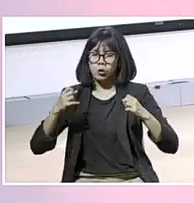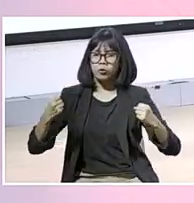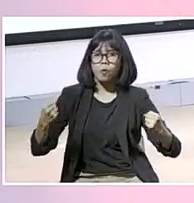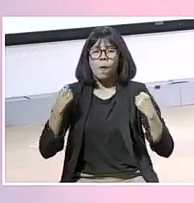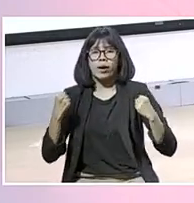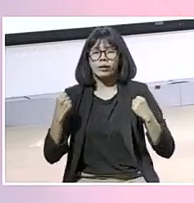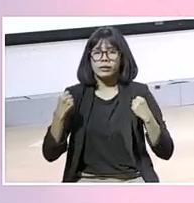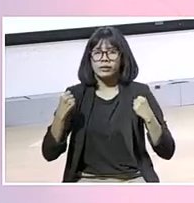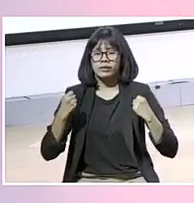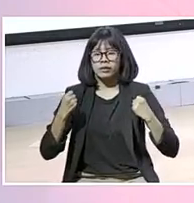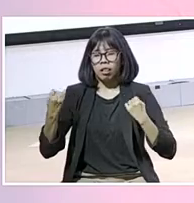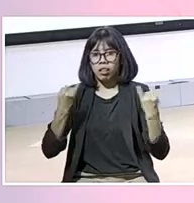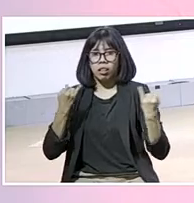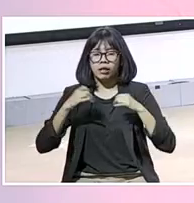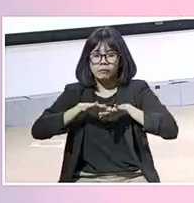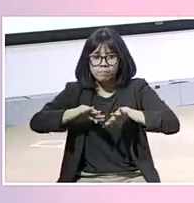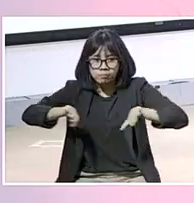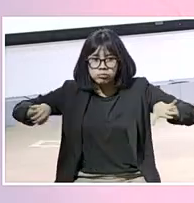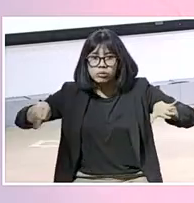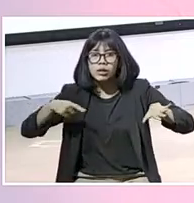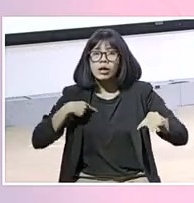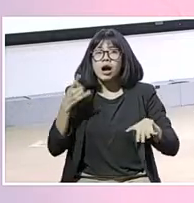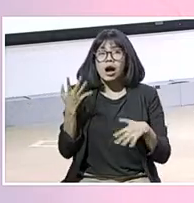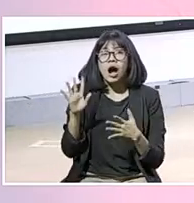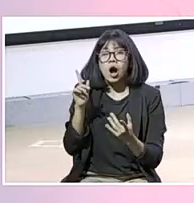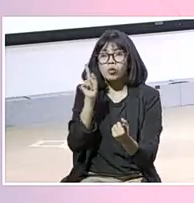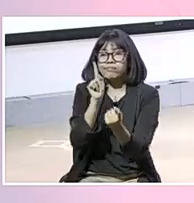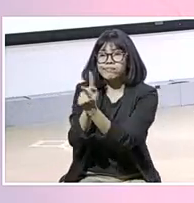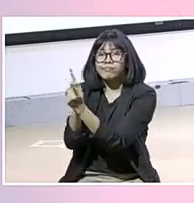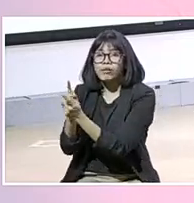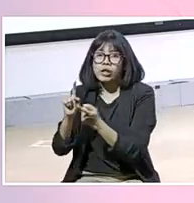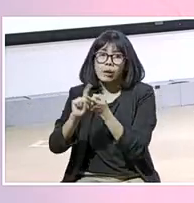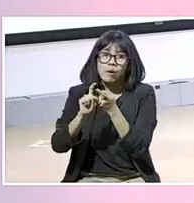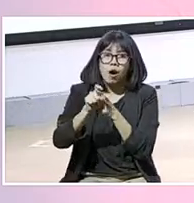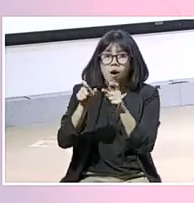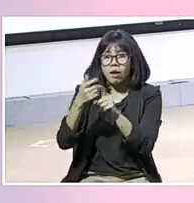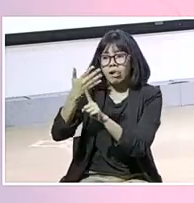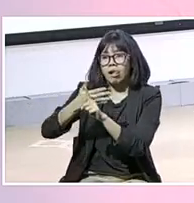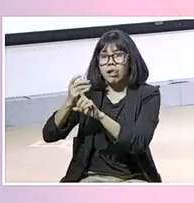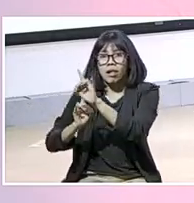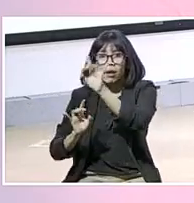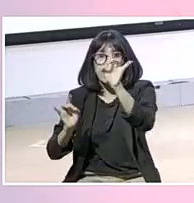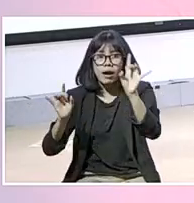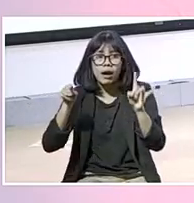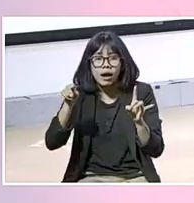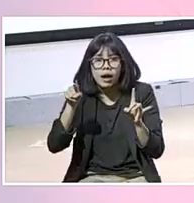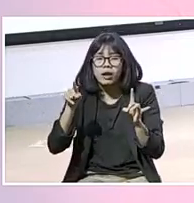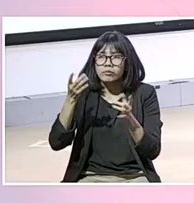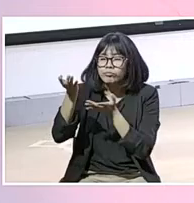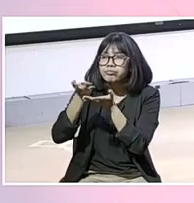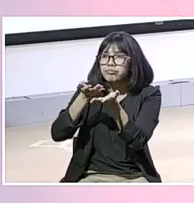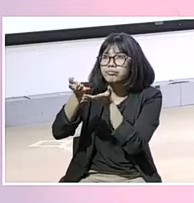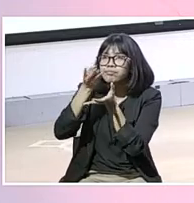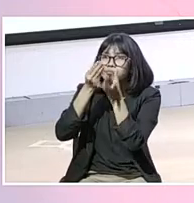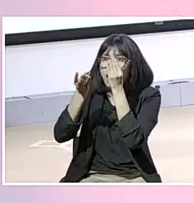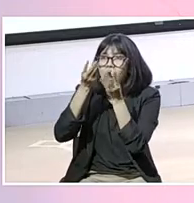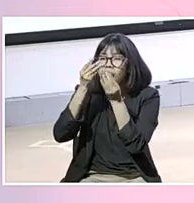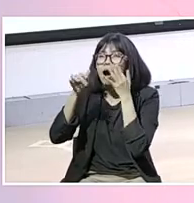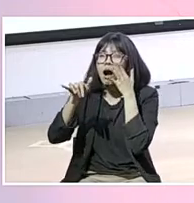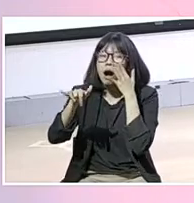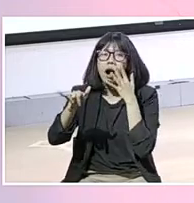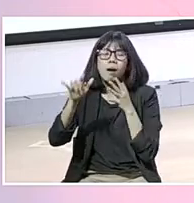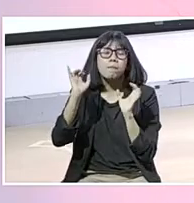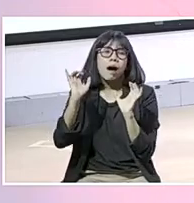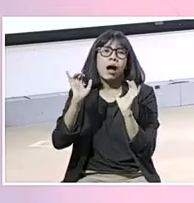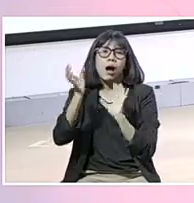able to compete. So I went overseas, and I worked on my game, but I was never confident enough to translate what I